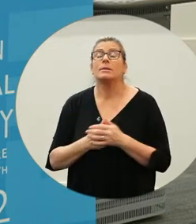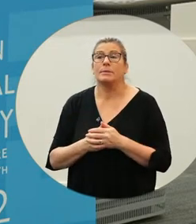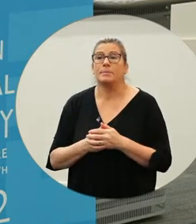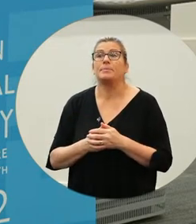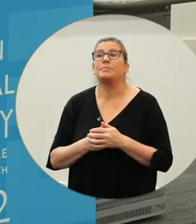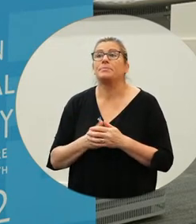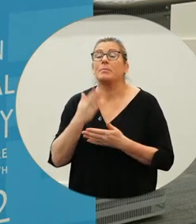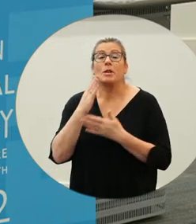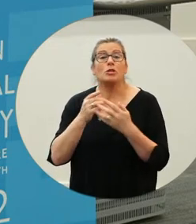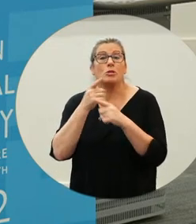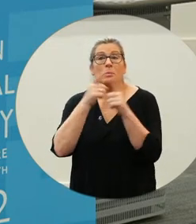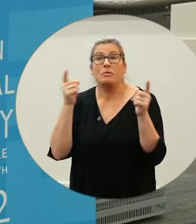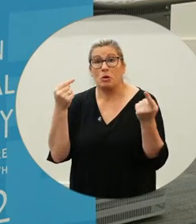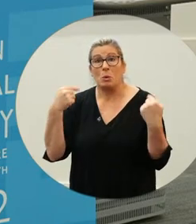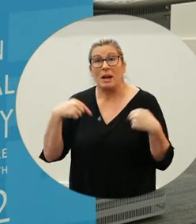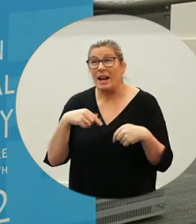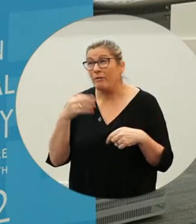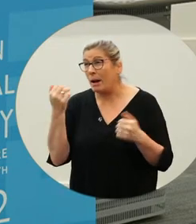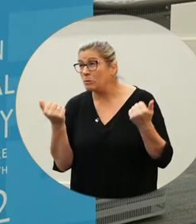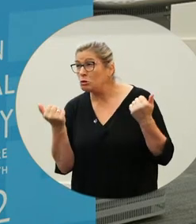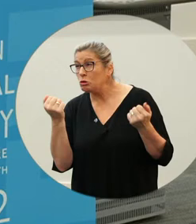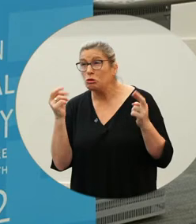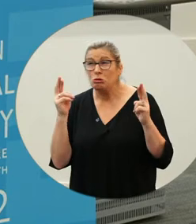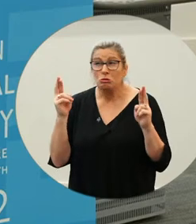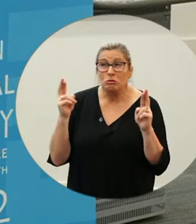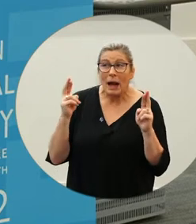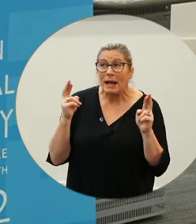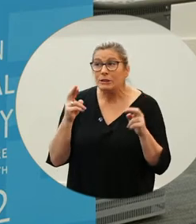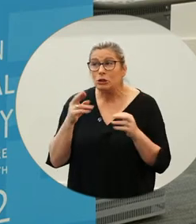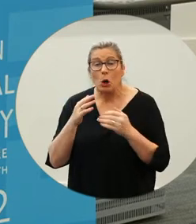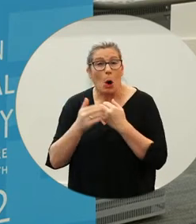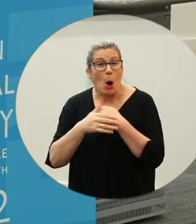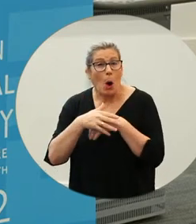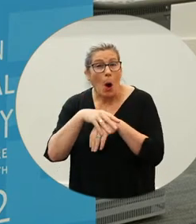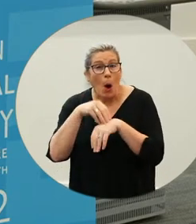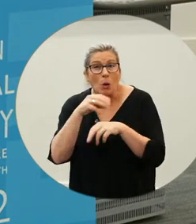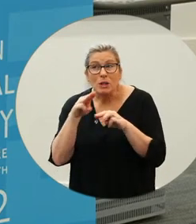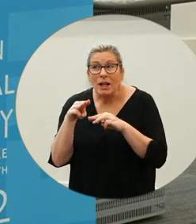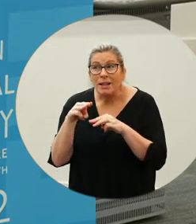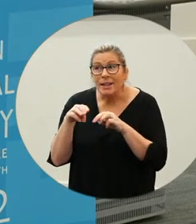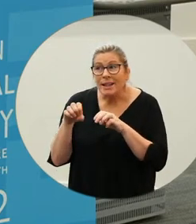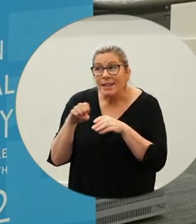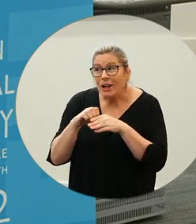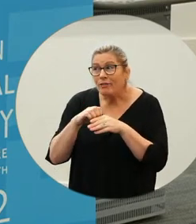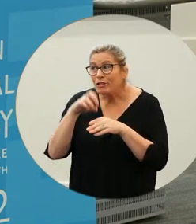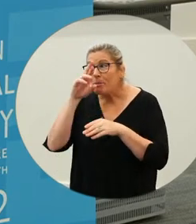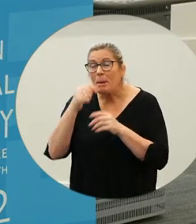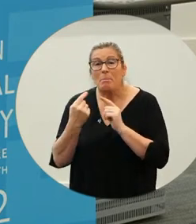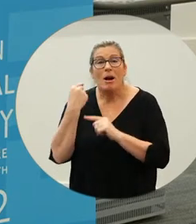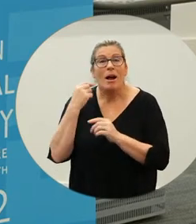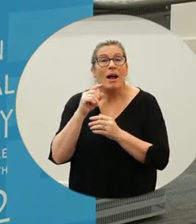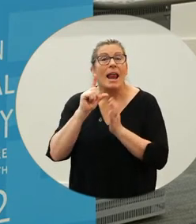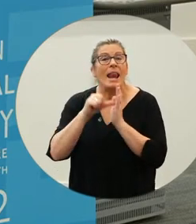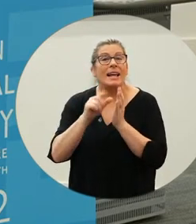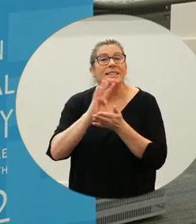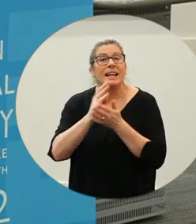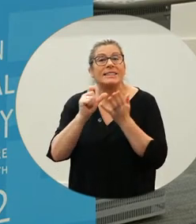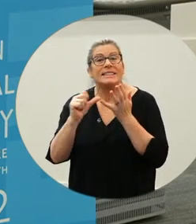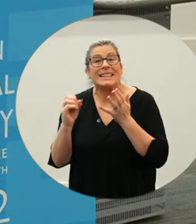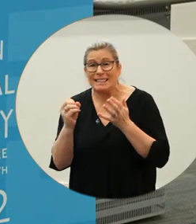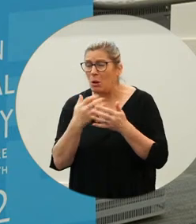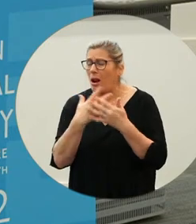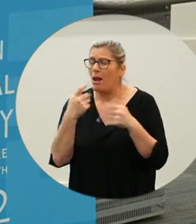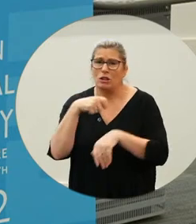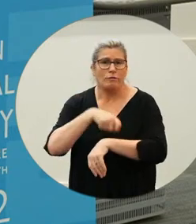here, if I judge correctly, probably would be old enough to remember that in the late 60s, there was a lot of trouble in the guards,